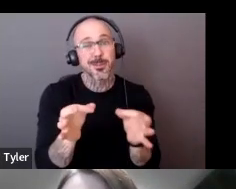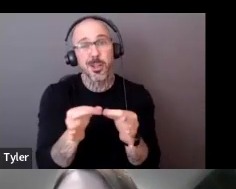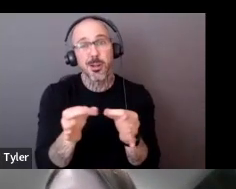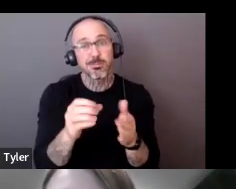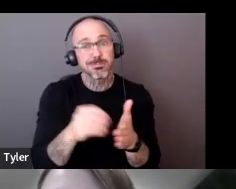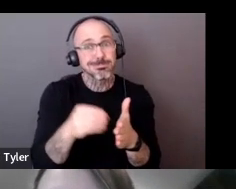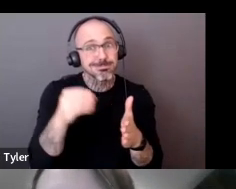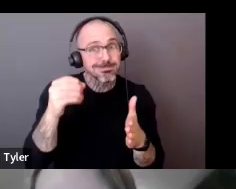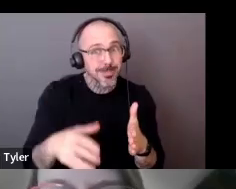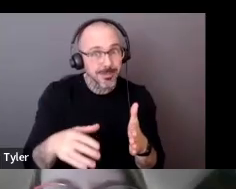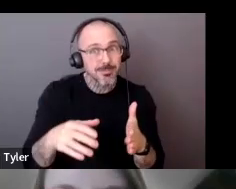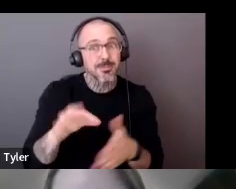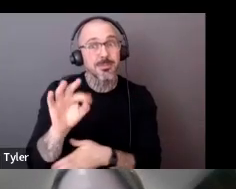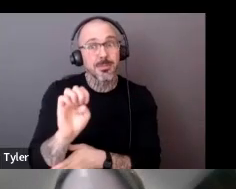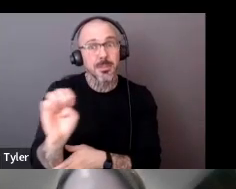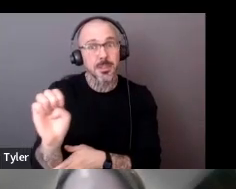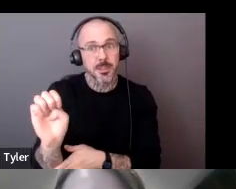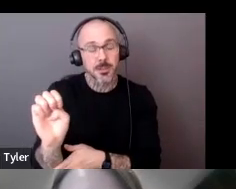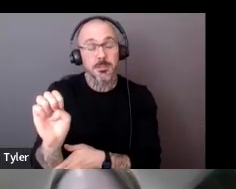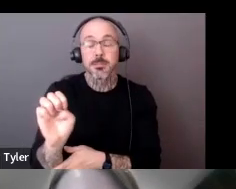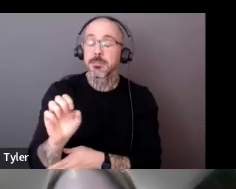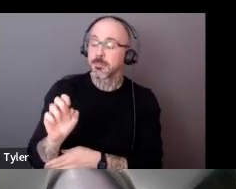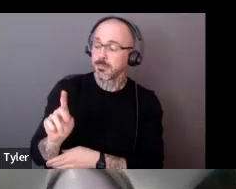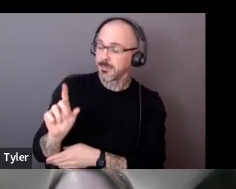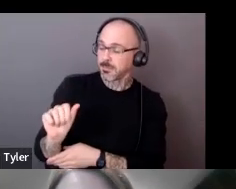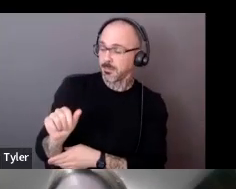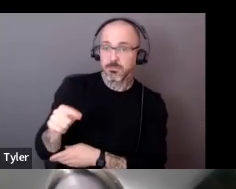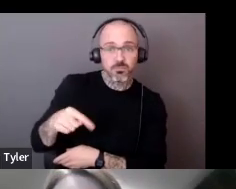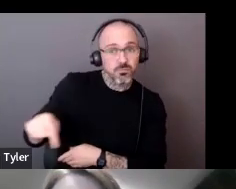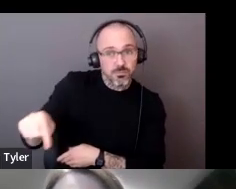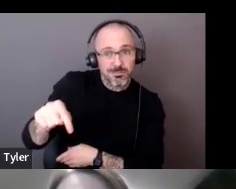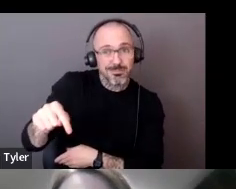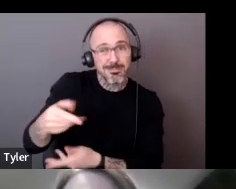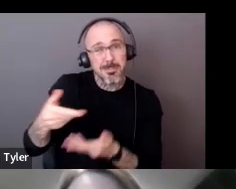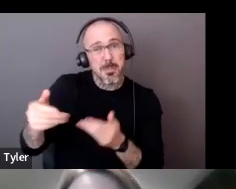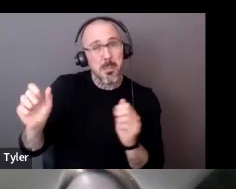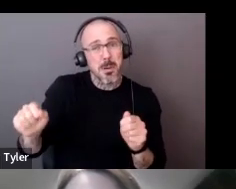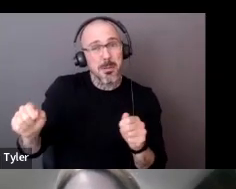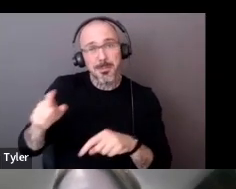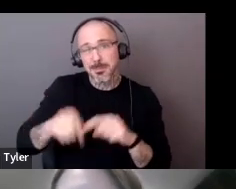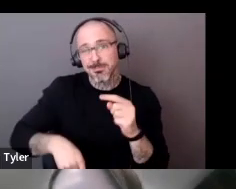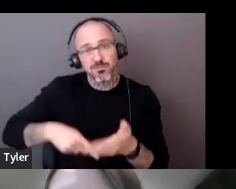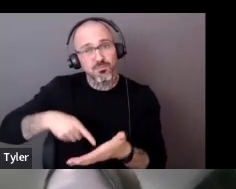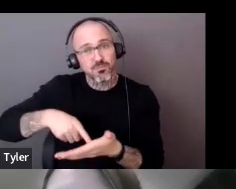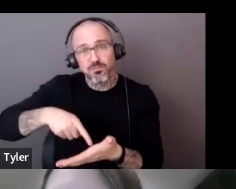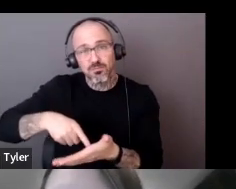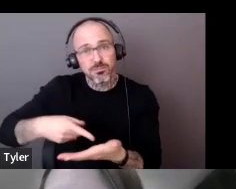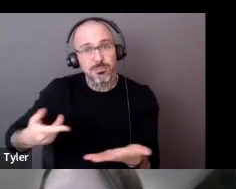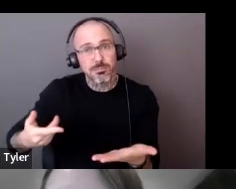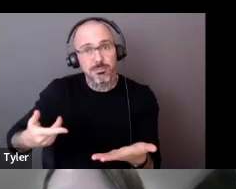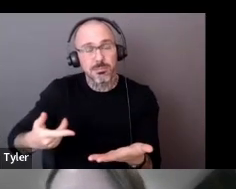the fee, which makes participating in those art shows